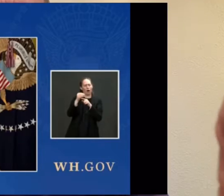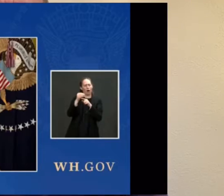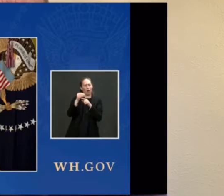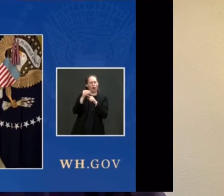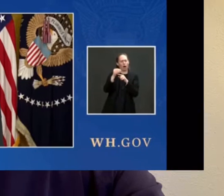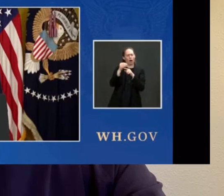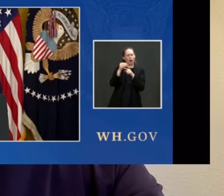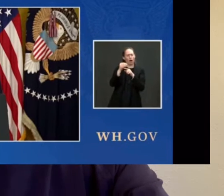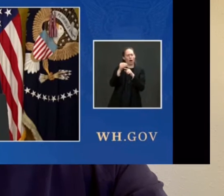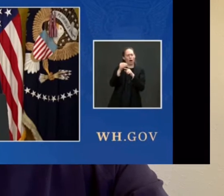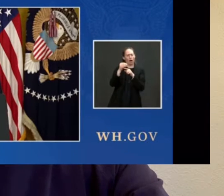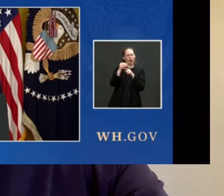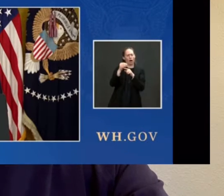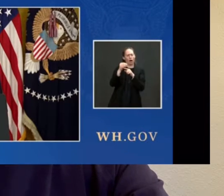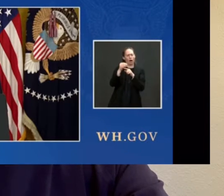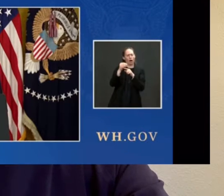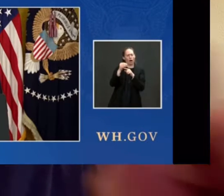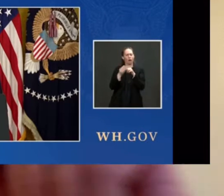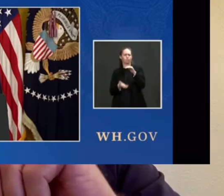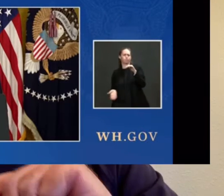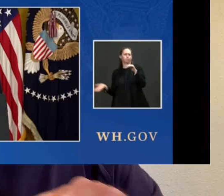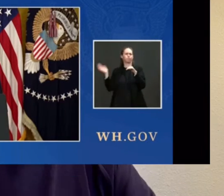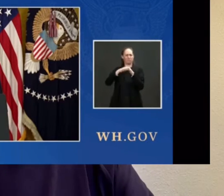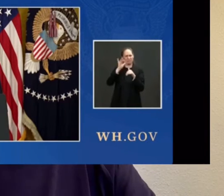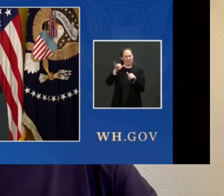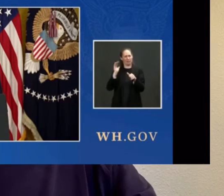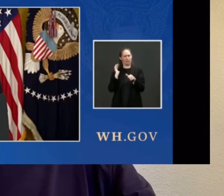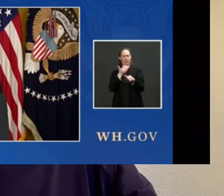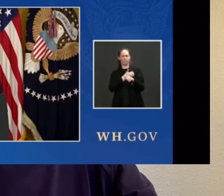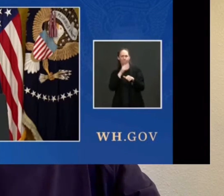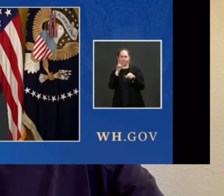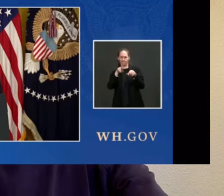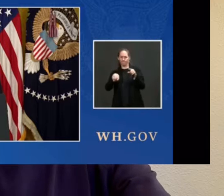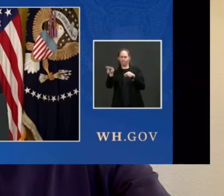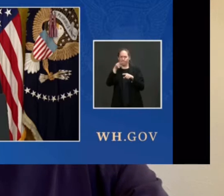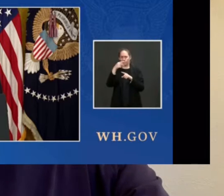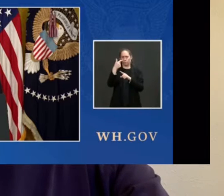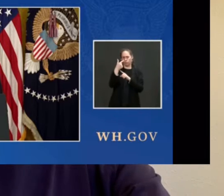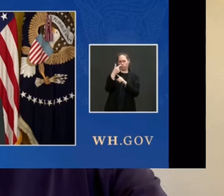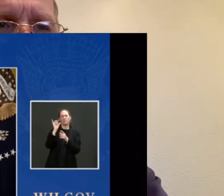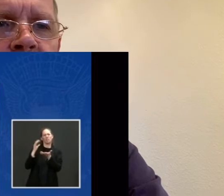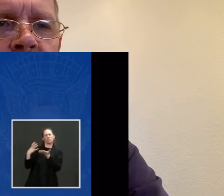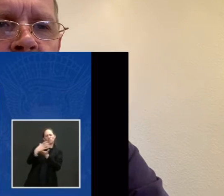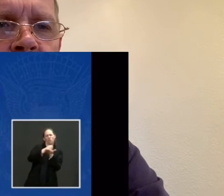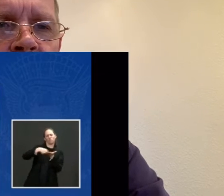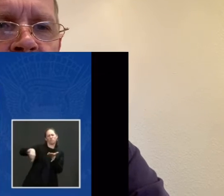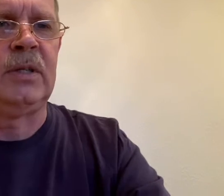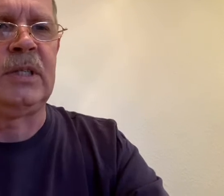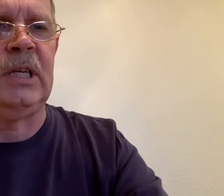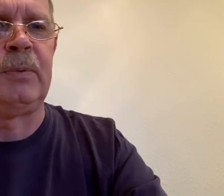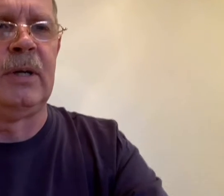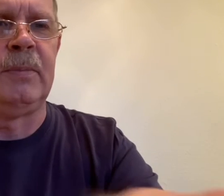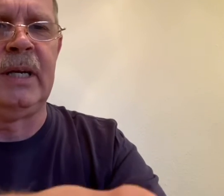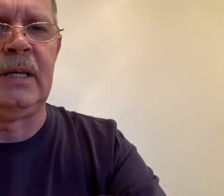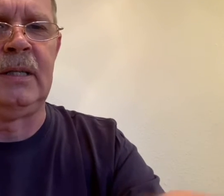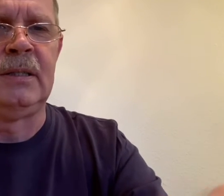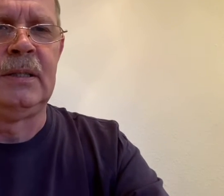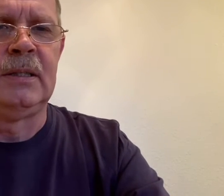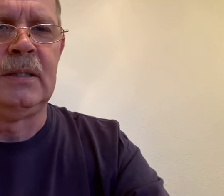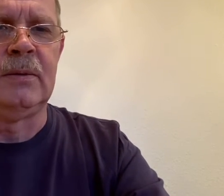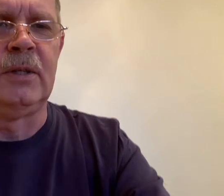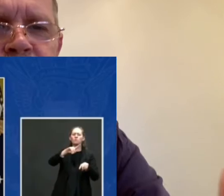for president, so we'll just stay in that. Here we go. And just this morning, we learned the number of people filing for. Keep up,